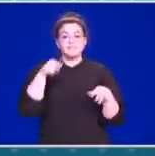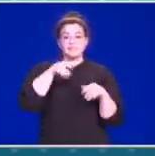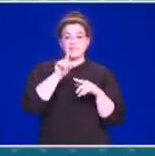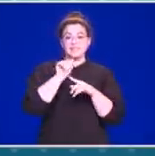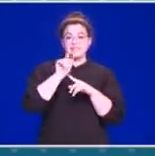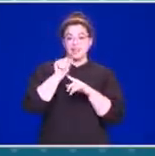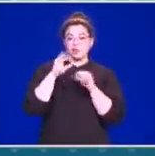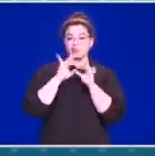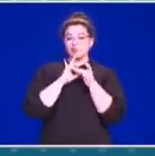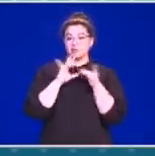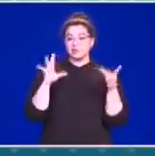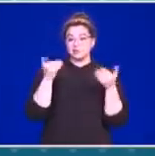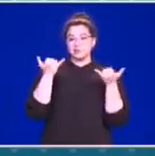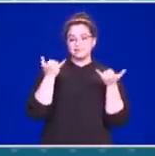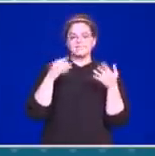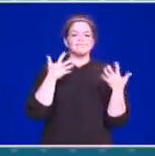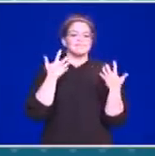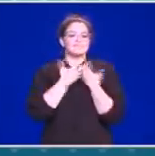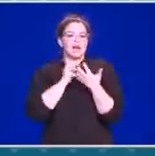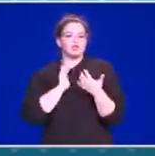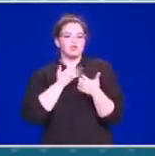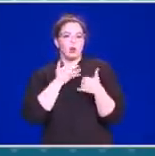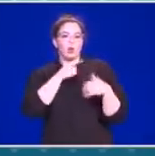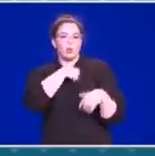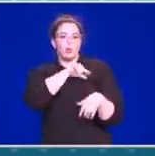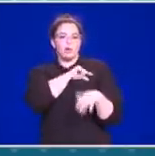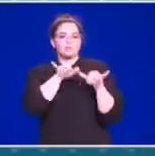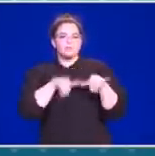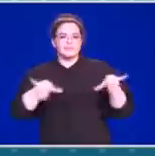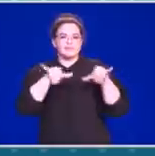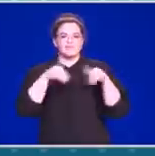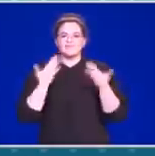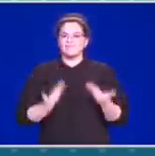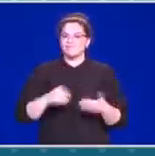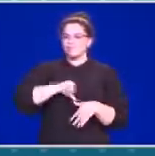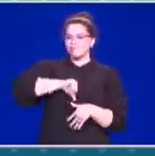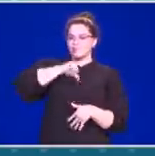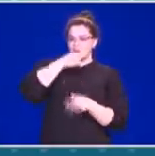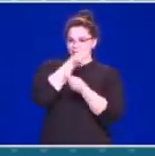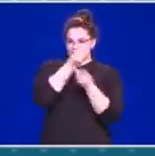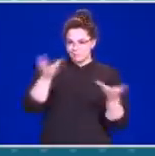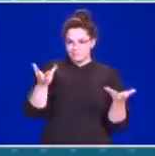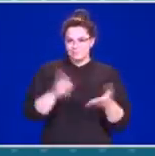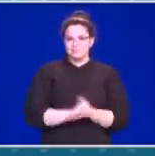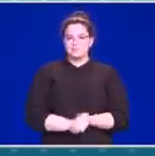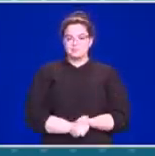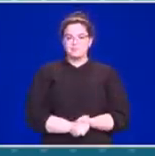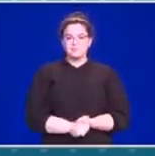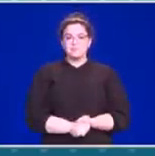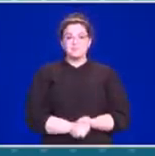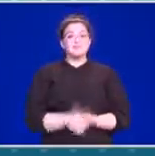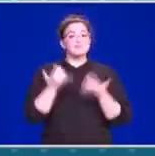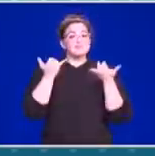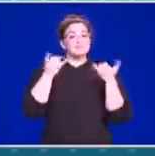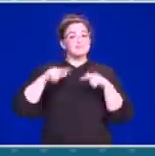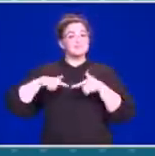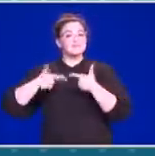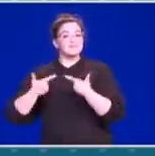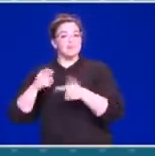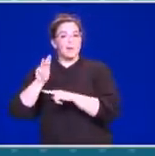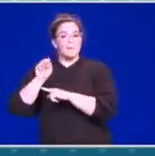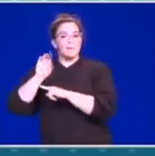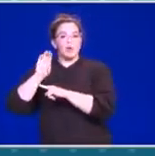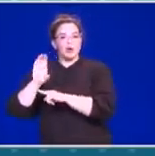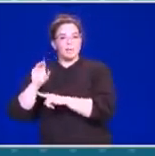are releasing today meet our high data quality standards, and I am proud to present them to the American public. I will now turn it over to Mark